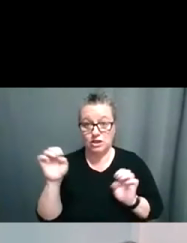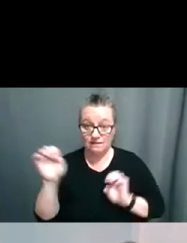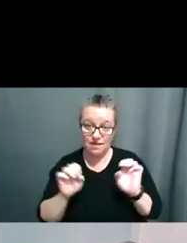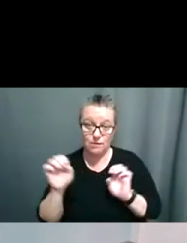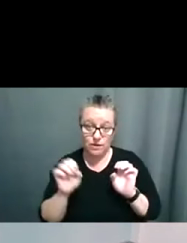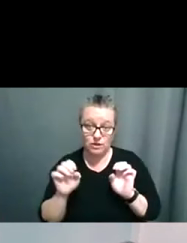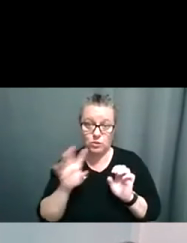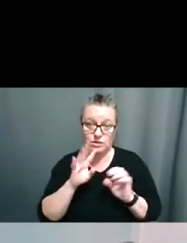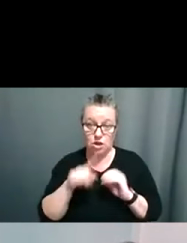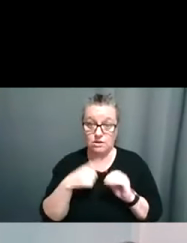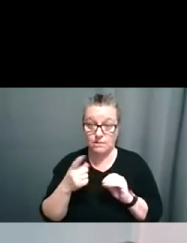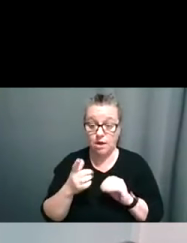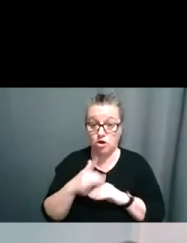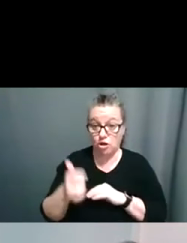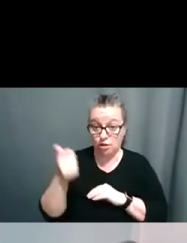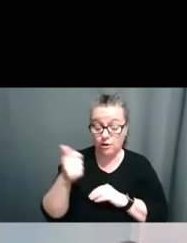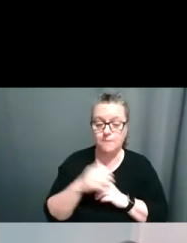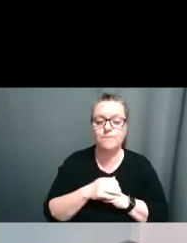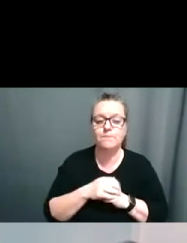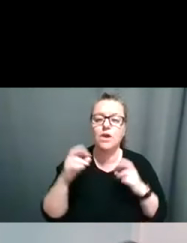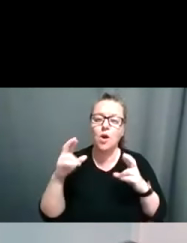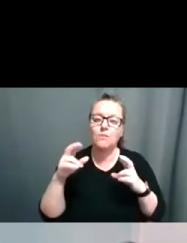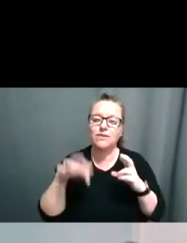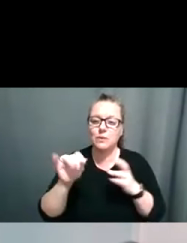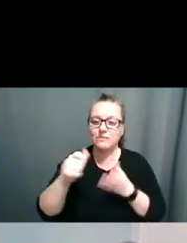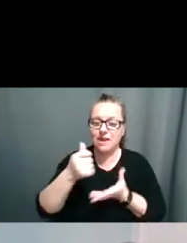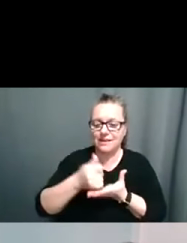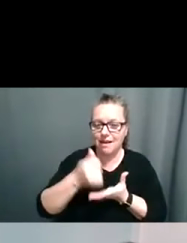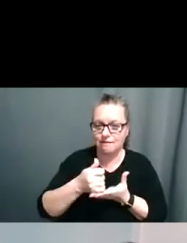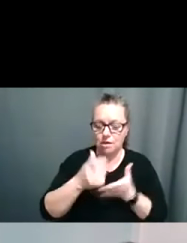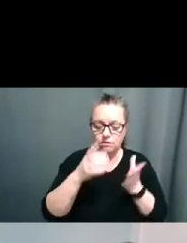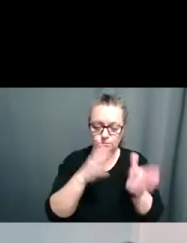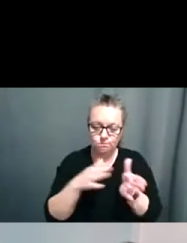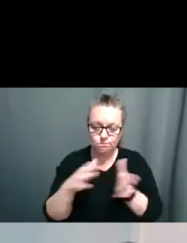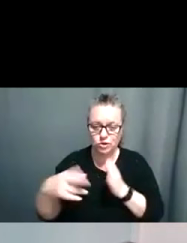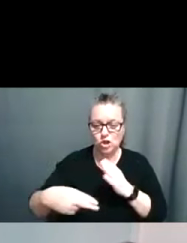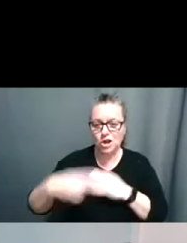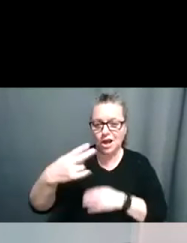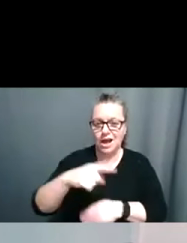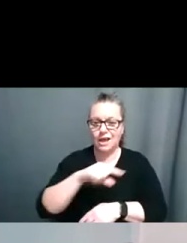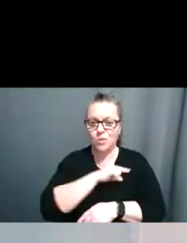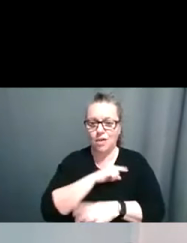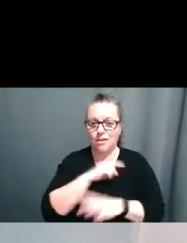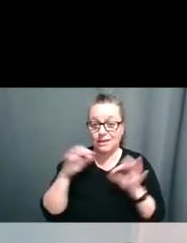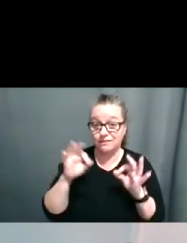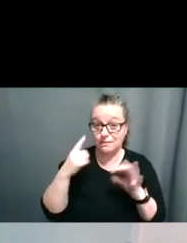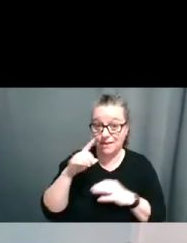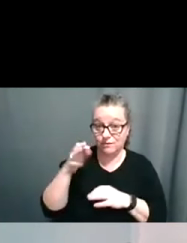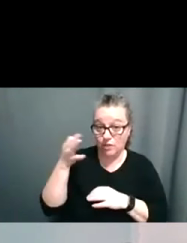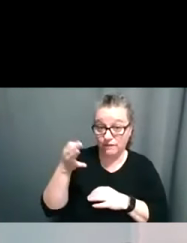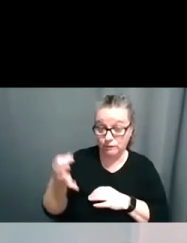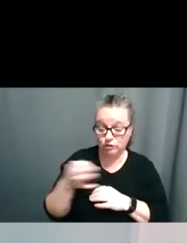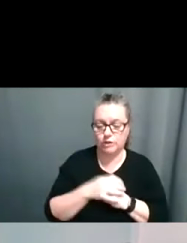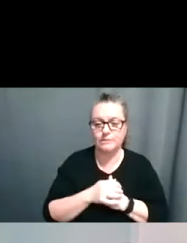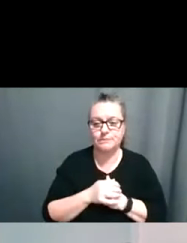about earlier. Hopefully you'll find these helpful as you are planning and crafting your high quality feedback for the future, right? And